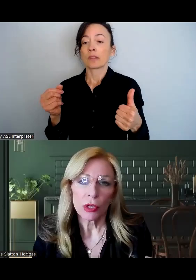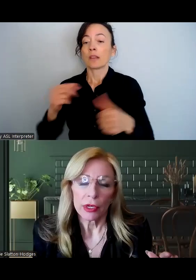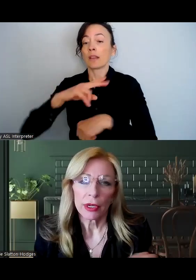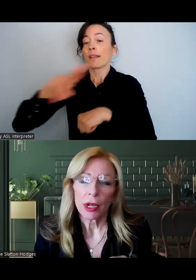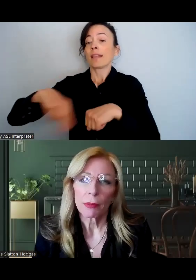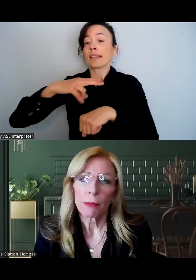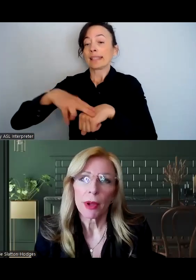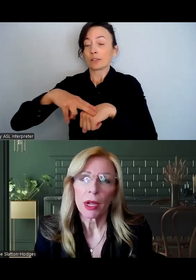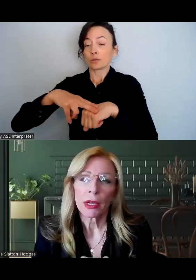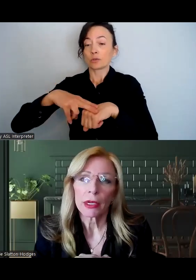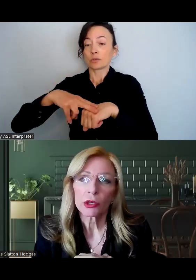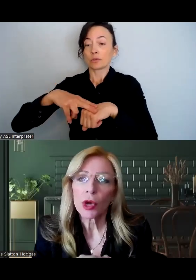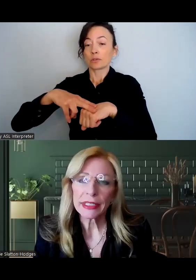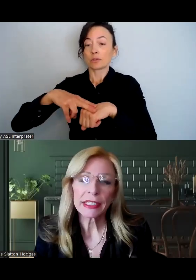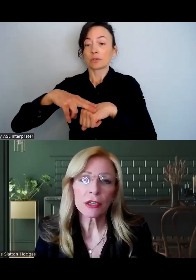national